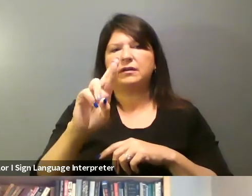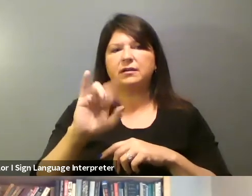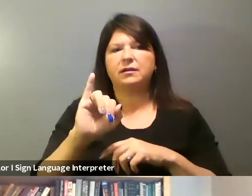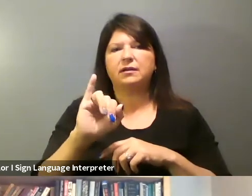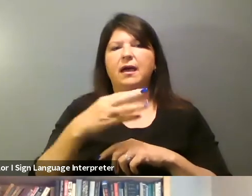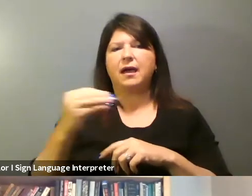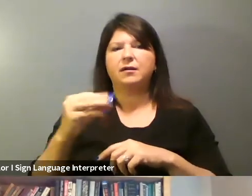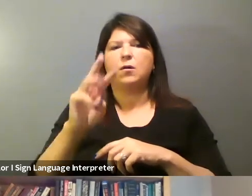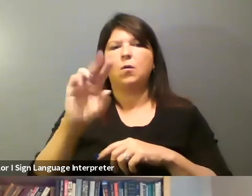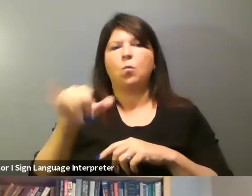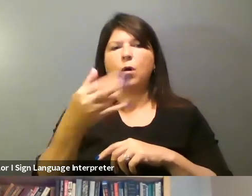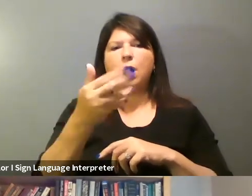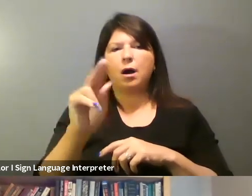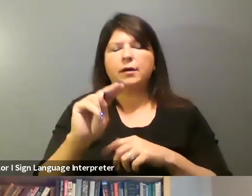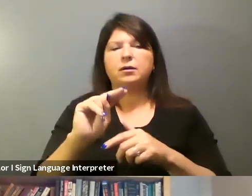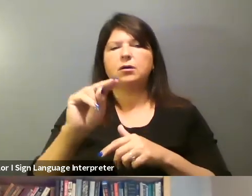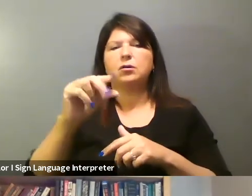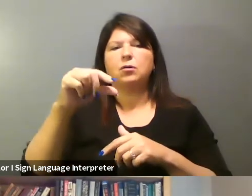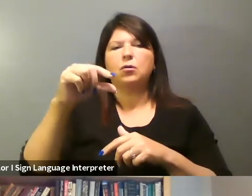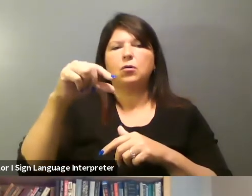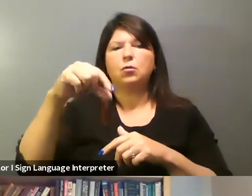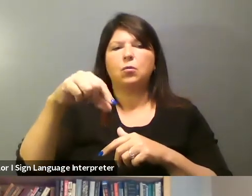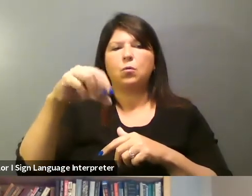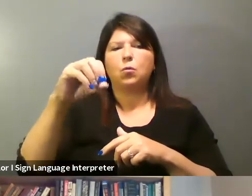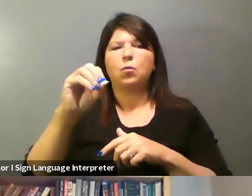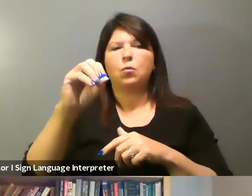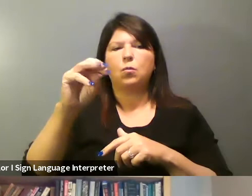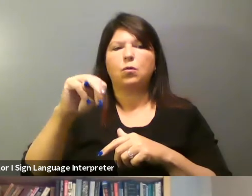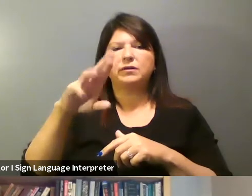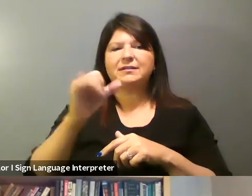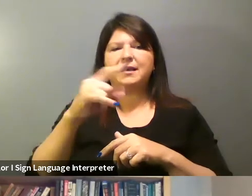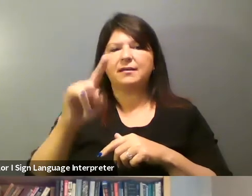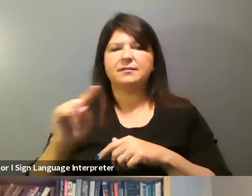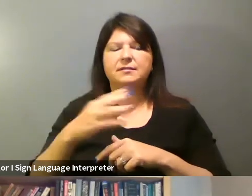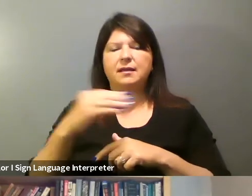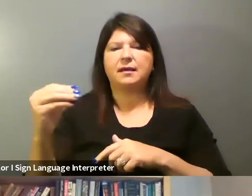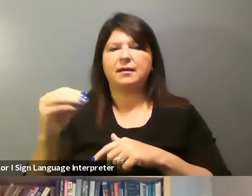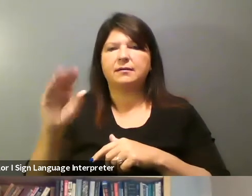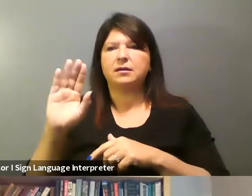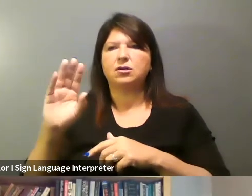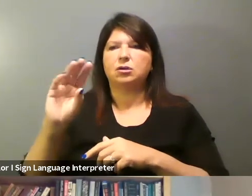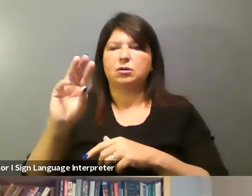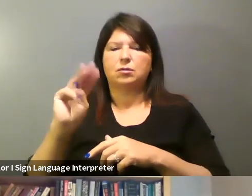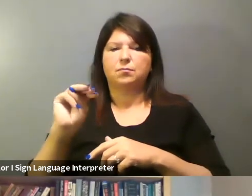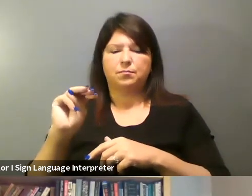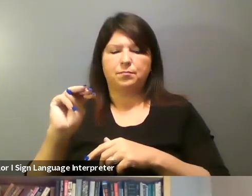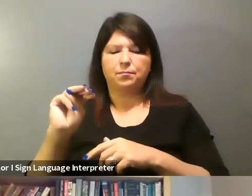Cortez from the film. And so it was really amazing. It was a